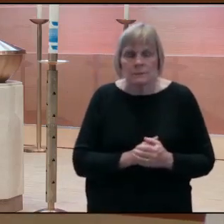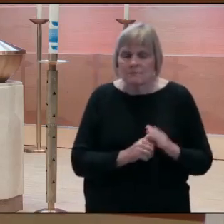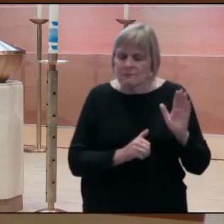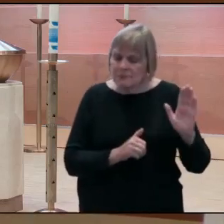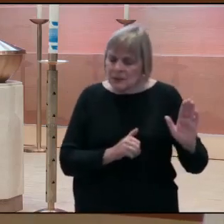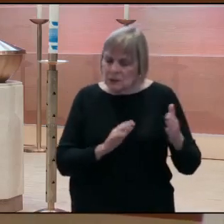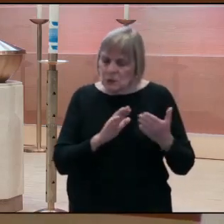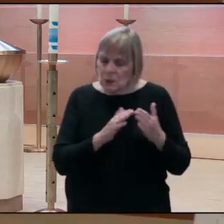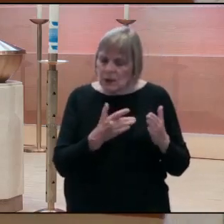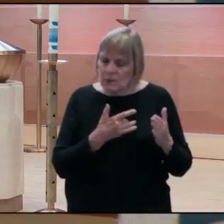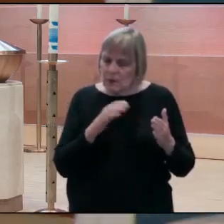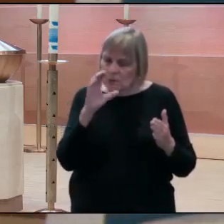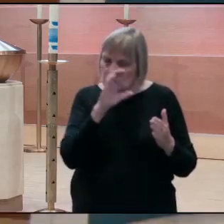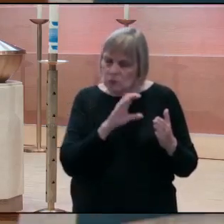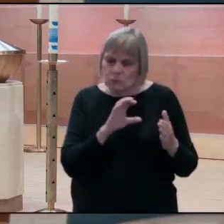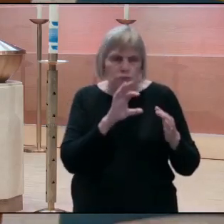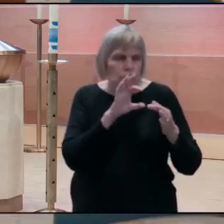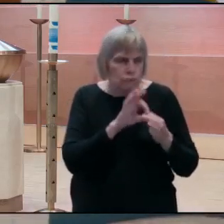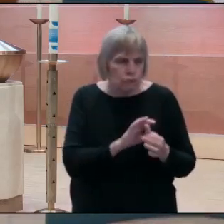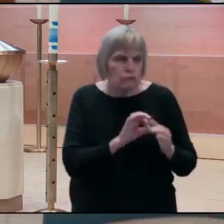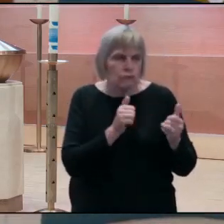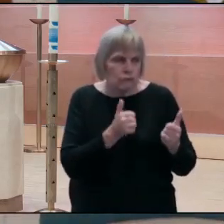is the community I've been searching for.